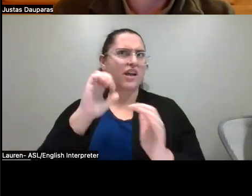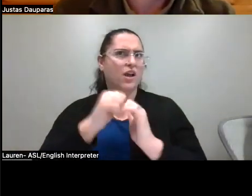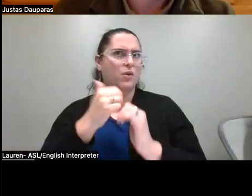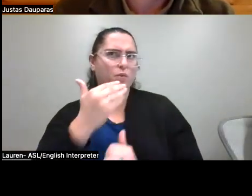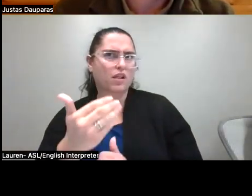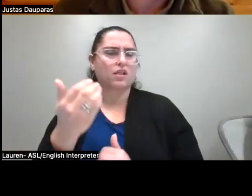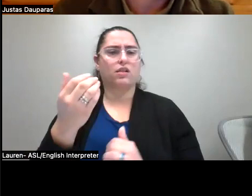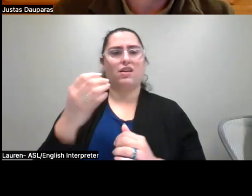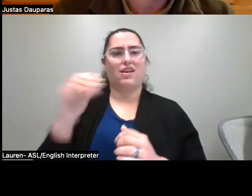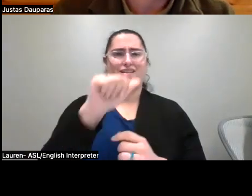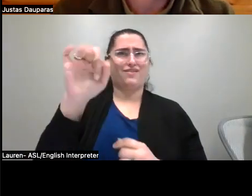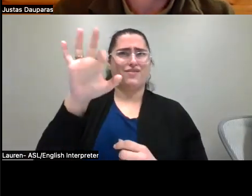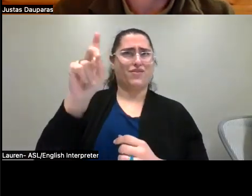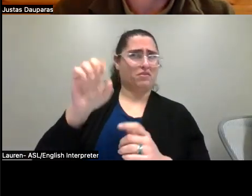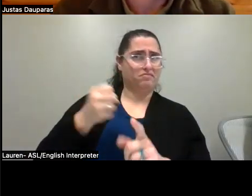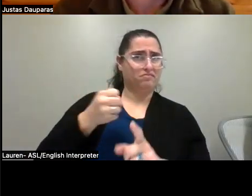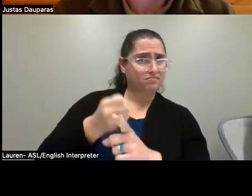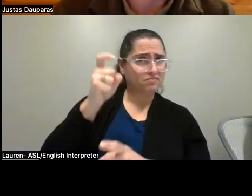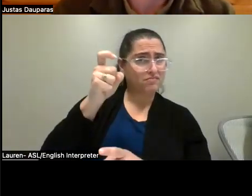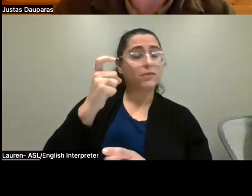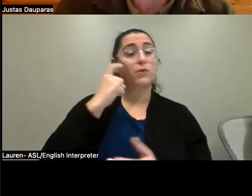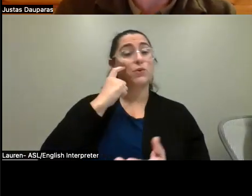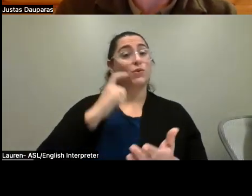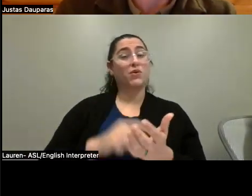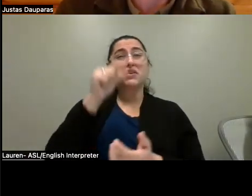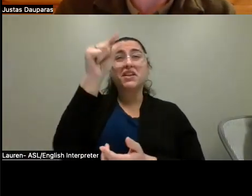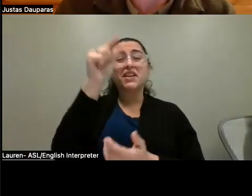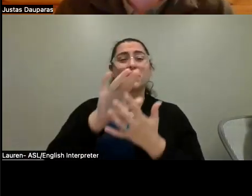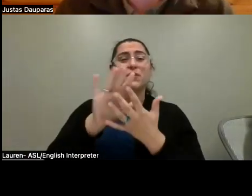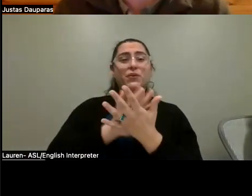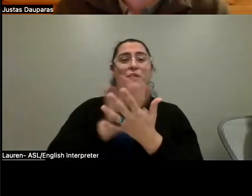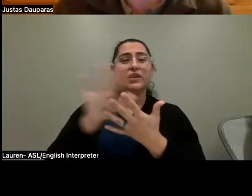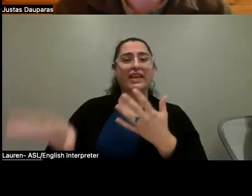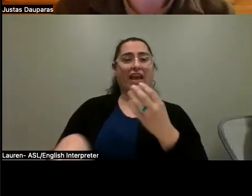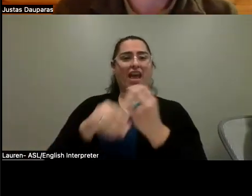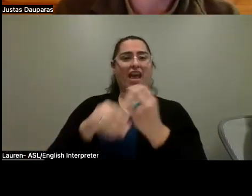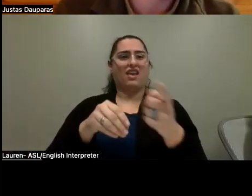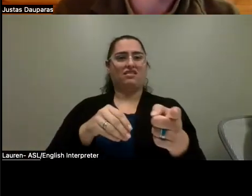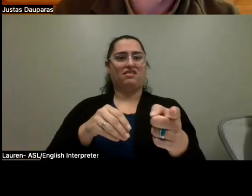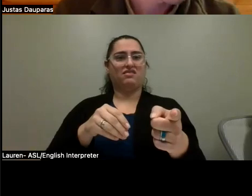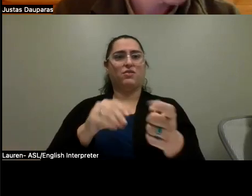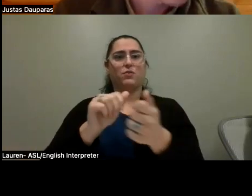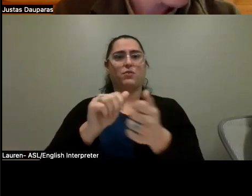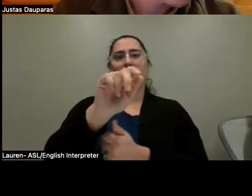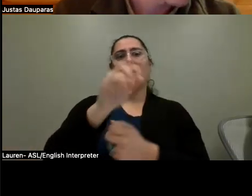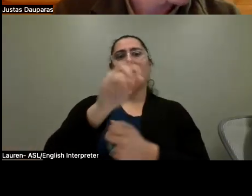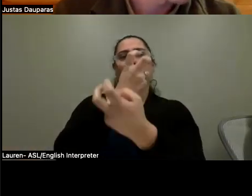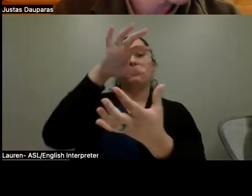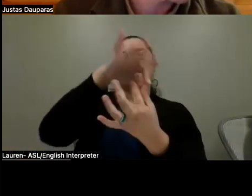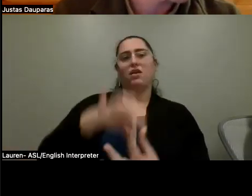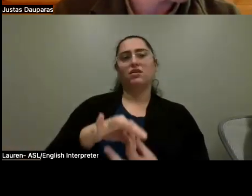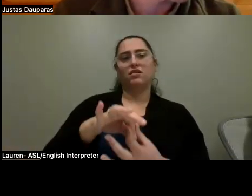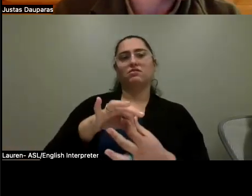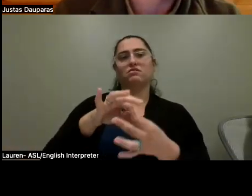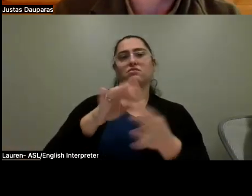that adding this very small amount of noise in this PDB biunit regime